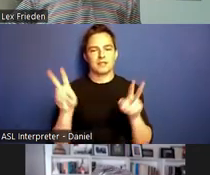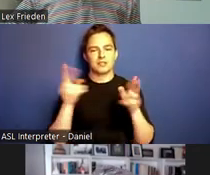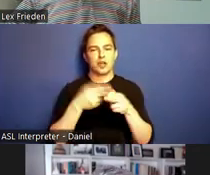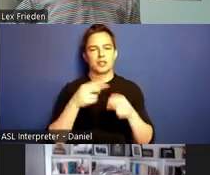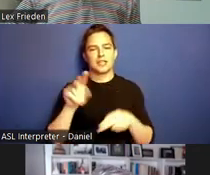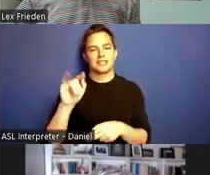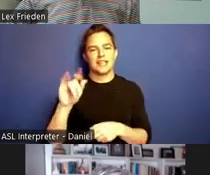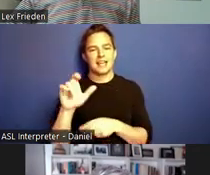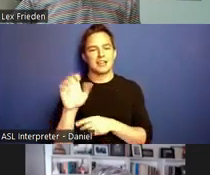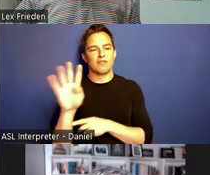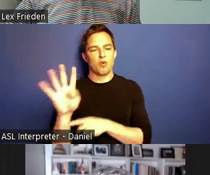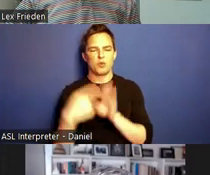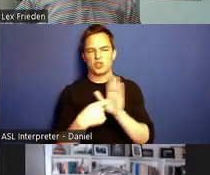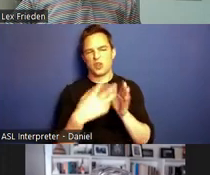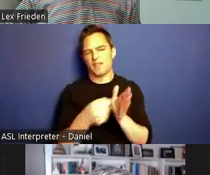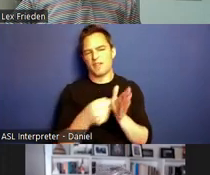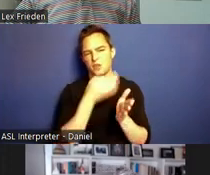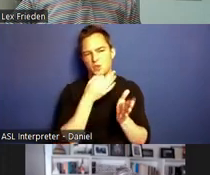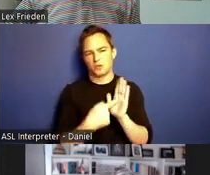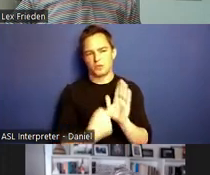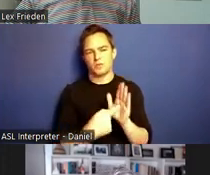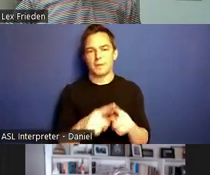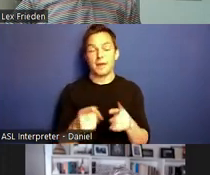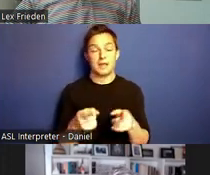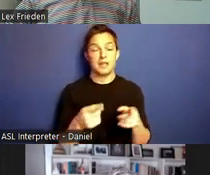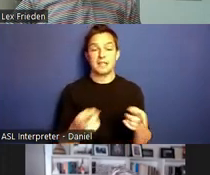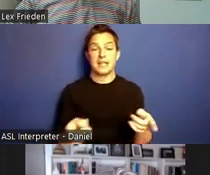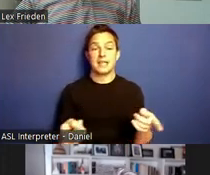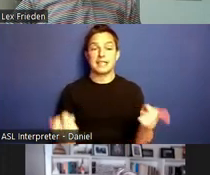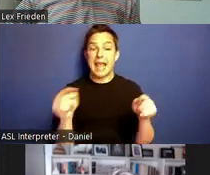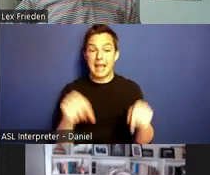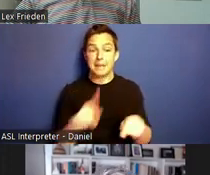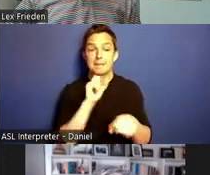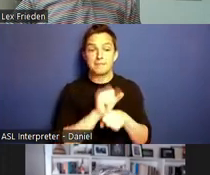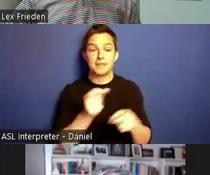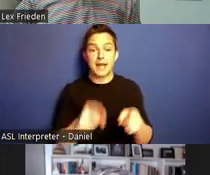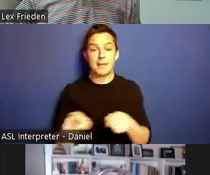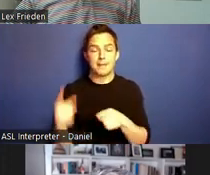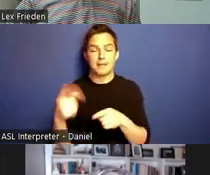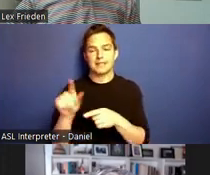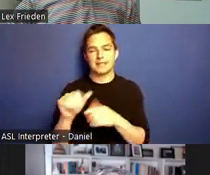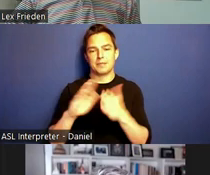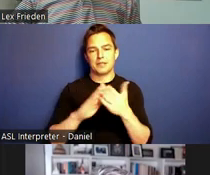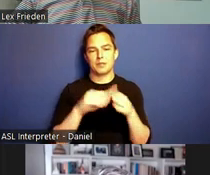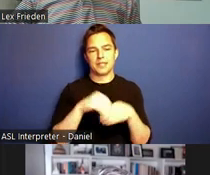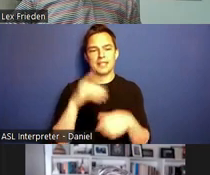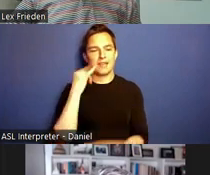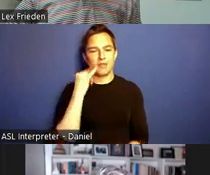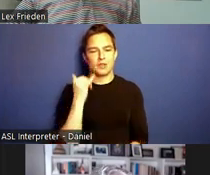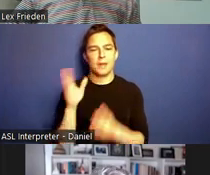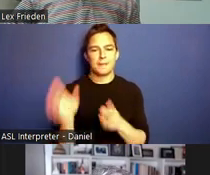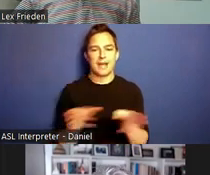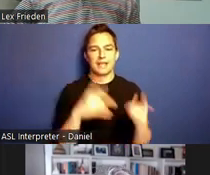in just a minute. The video came about as a result of the disability community in California planning a celebration